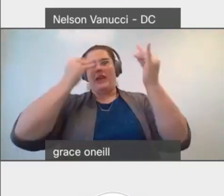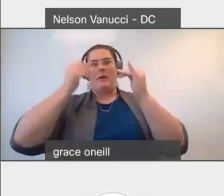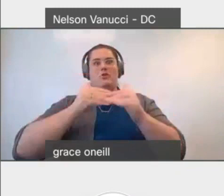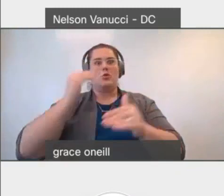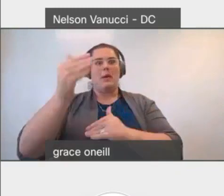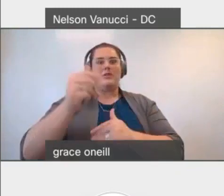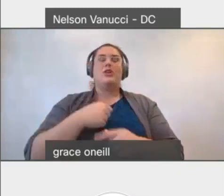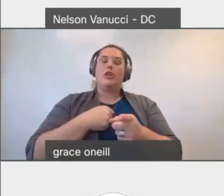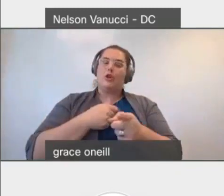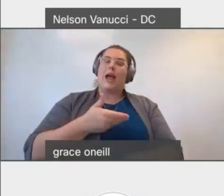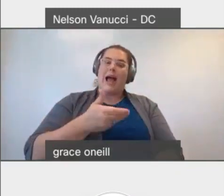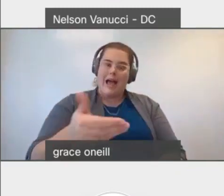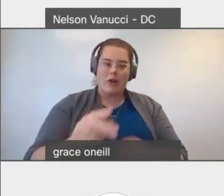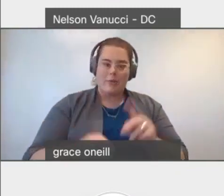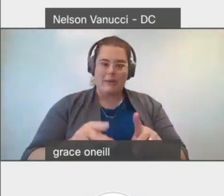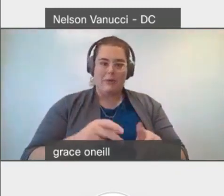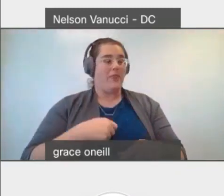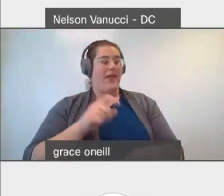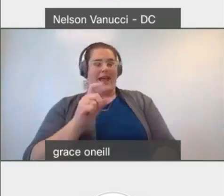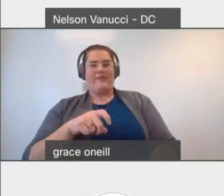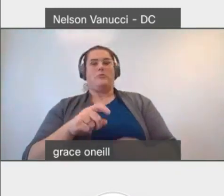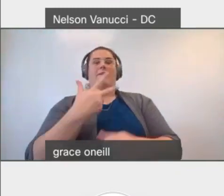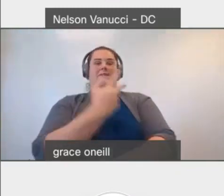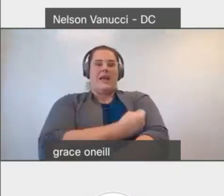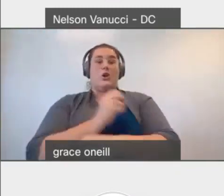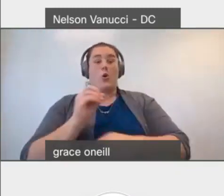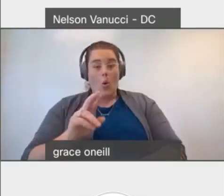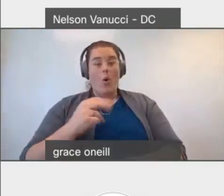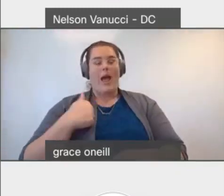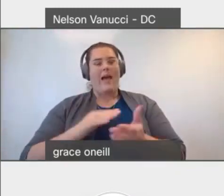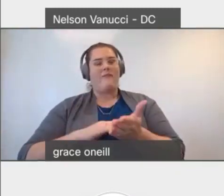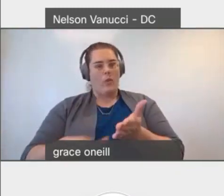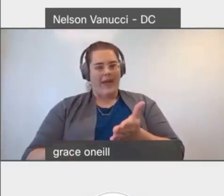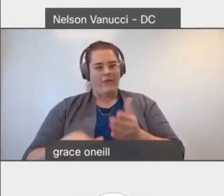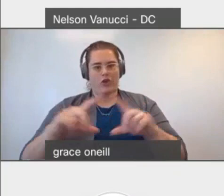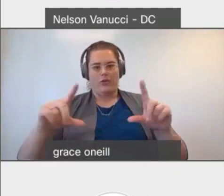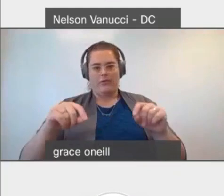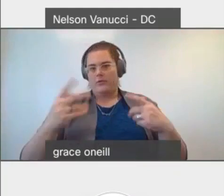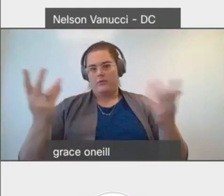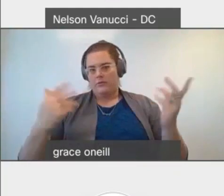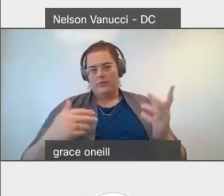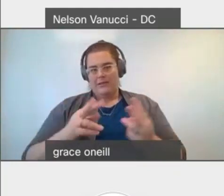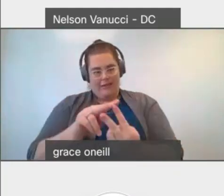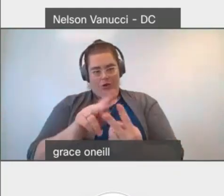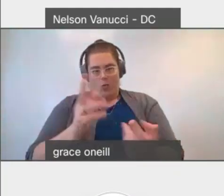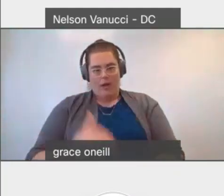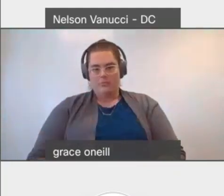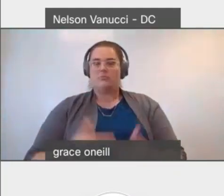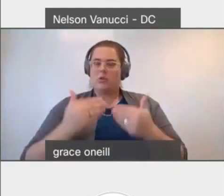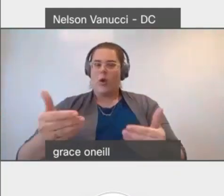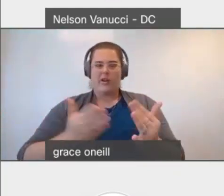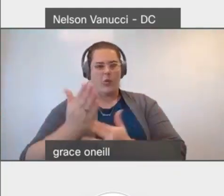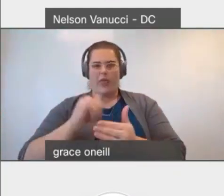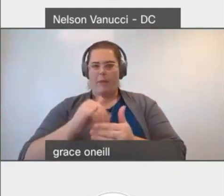hiring people, they need to be vaccinated or have a waiver. Go through that process because you as a provider